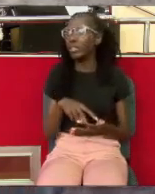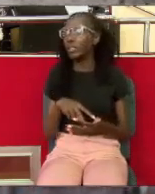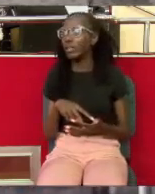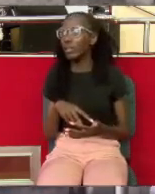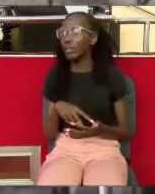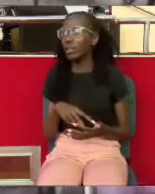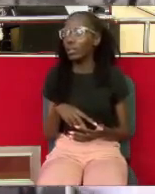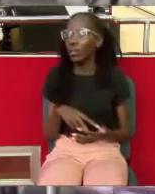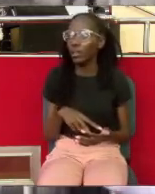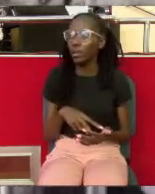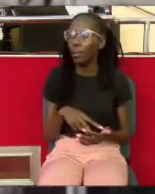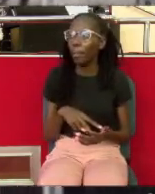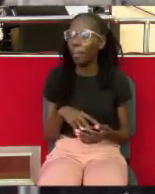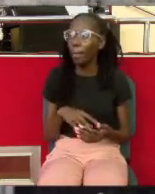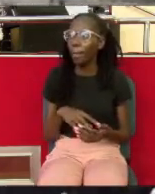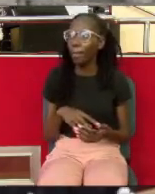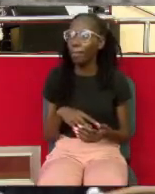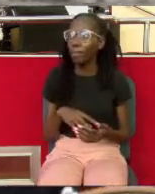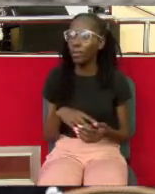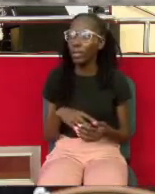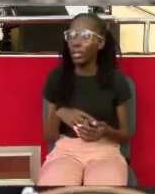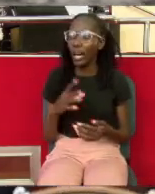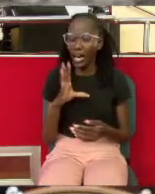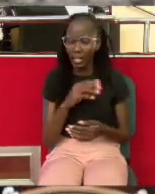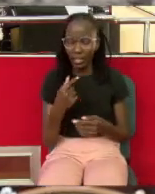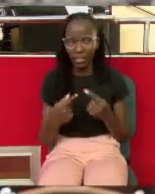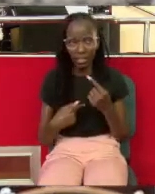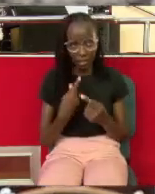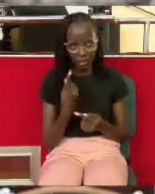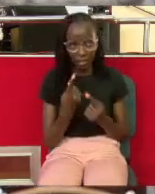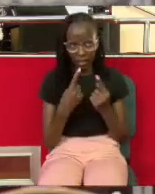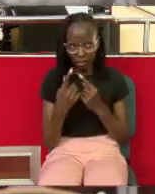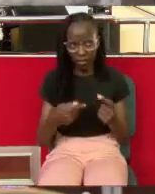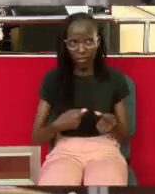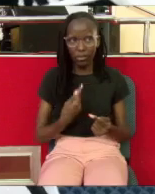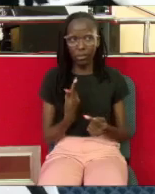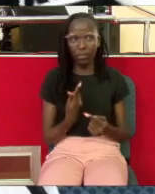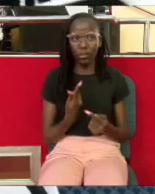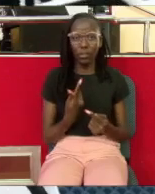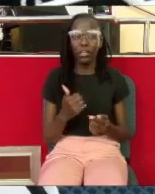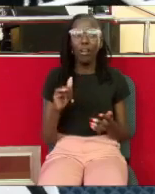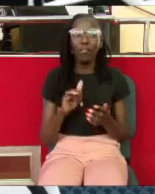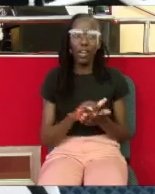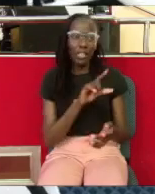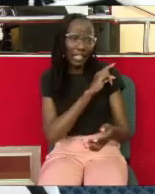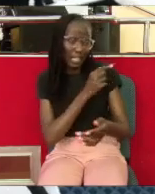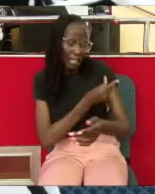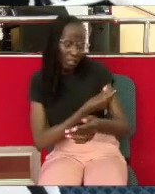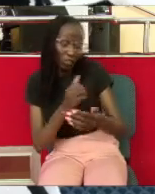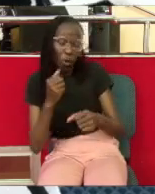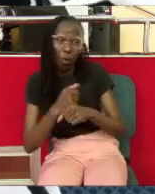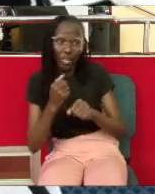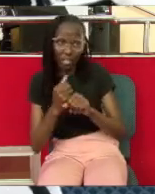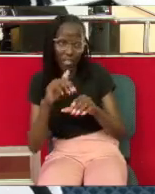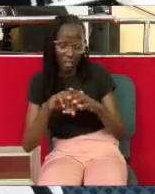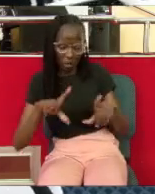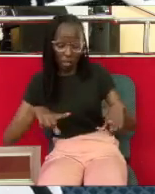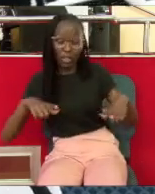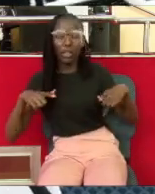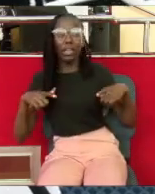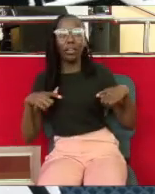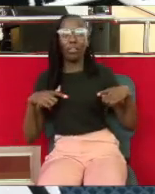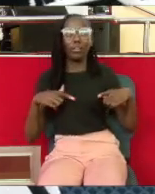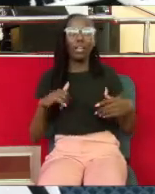Summon up the graces that have been at work in your life. And as you thank God for the